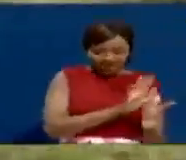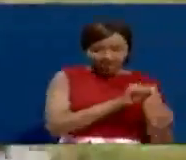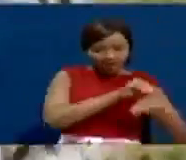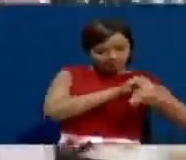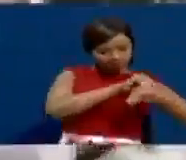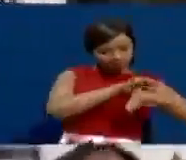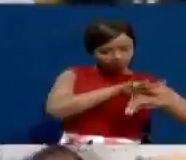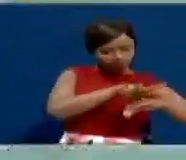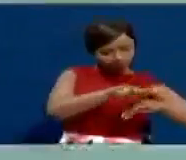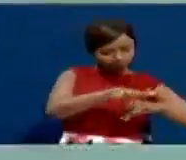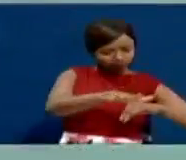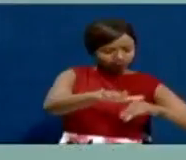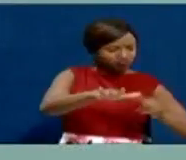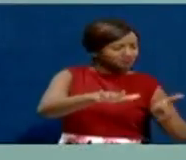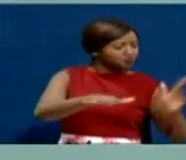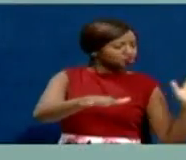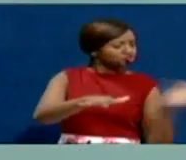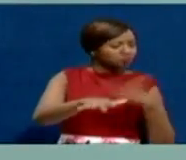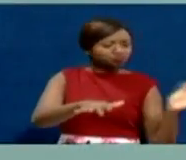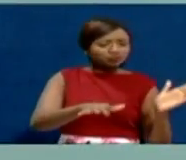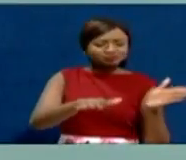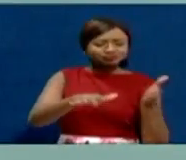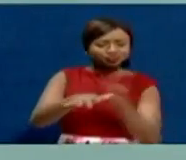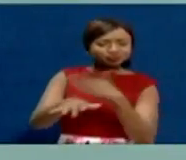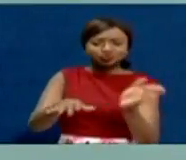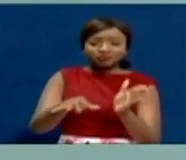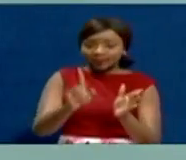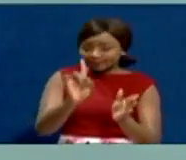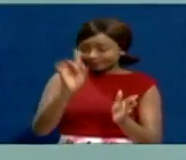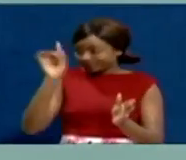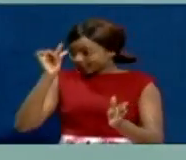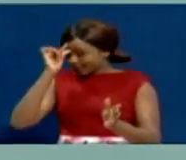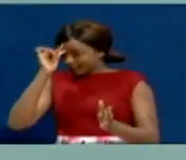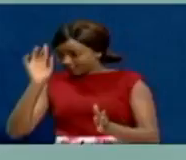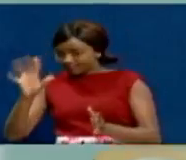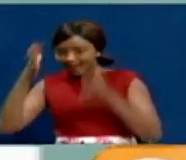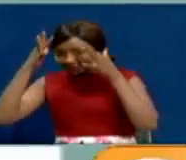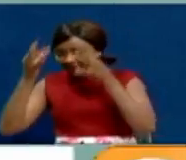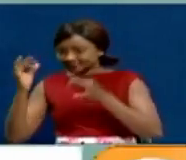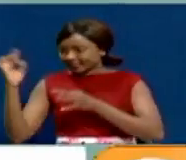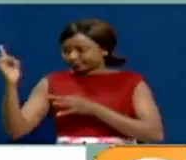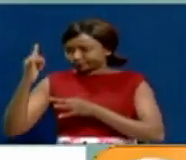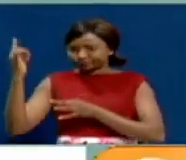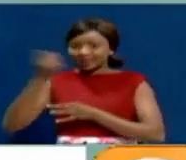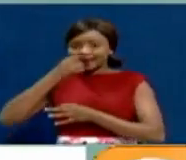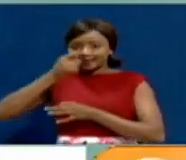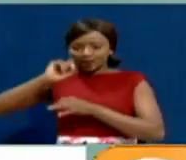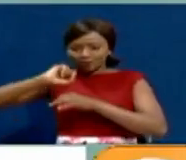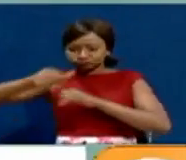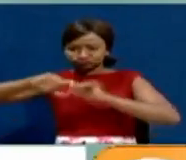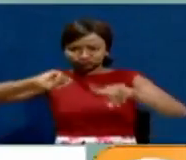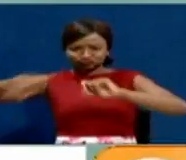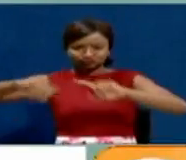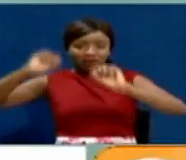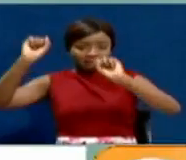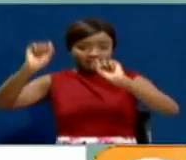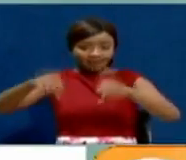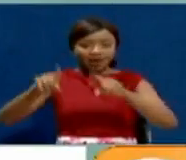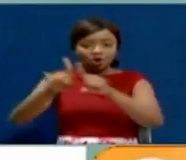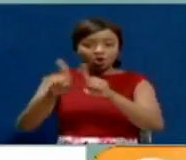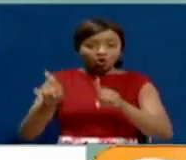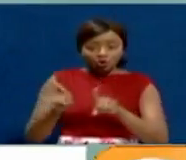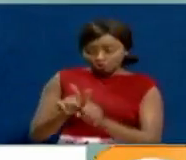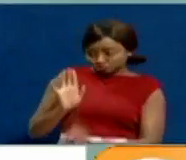leaving behind a trail of destruction, the government has employed the use of aerial spraying. The aircraft will be positioned in Wajir with a